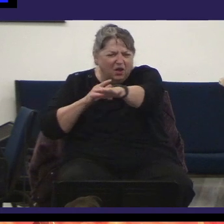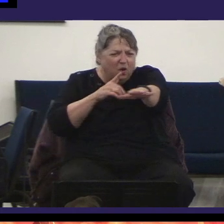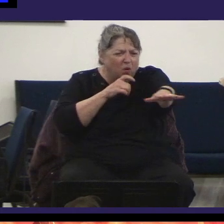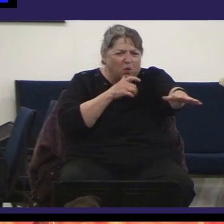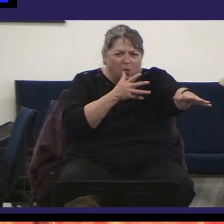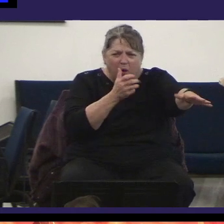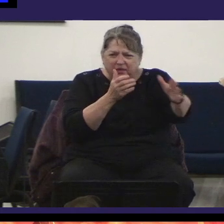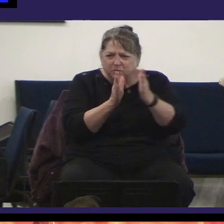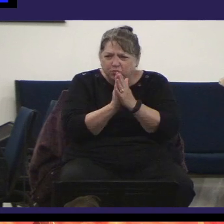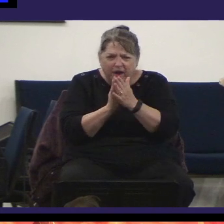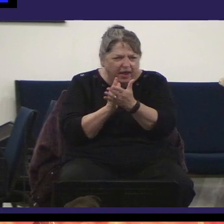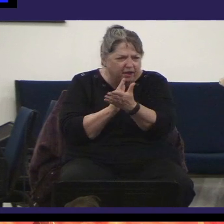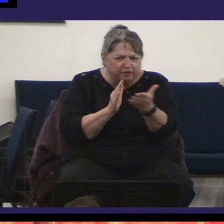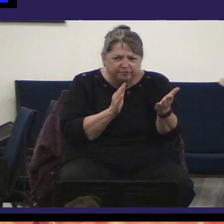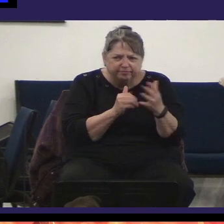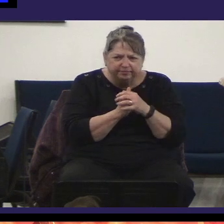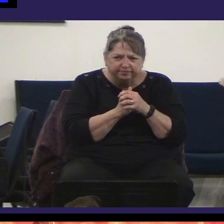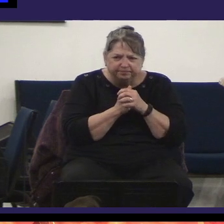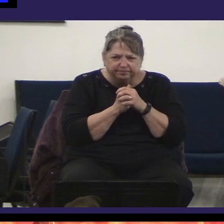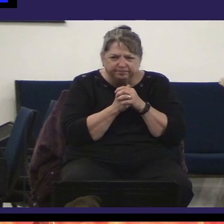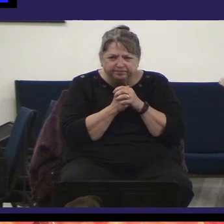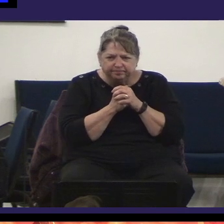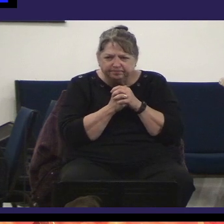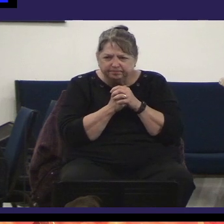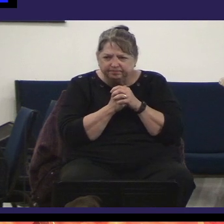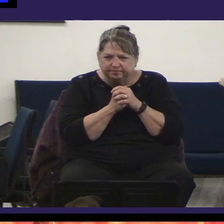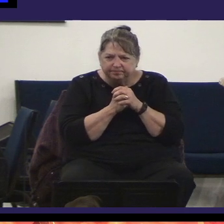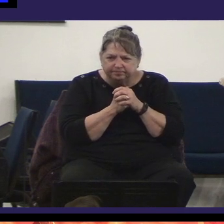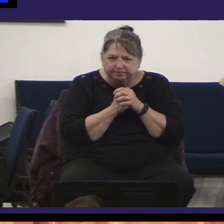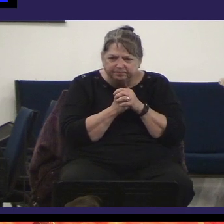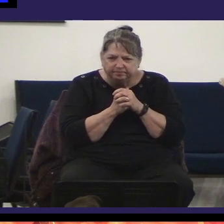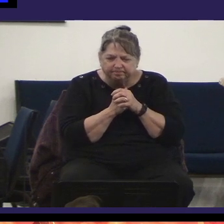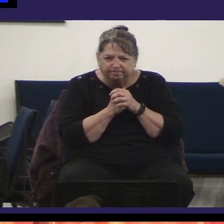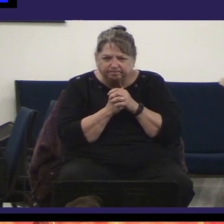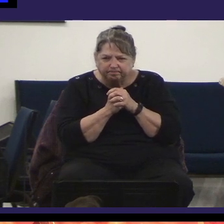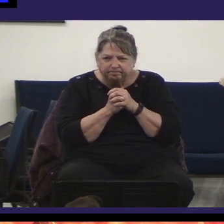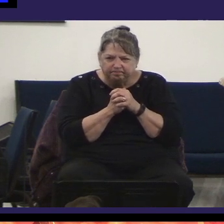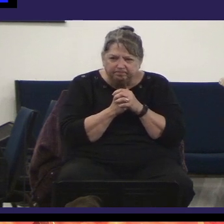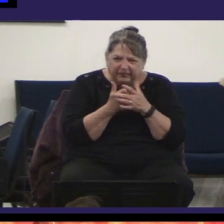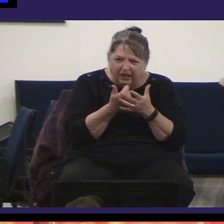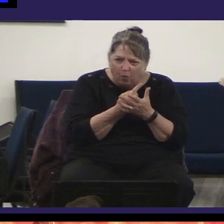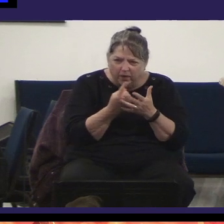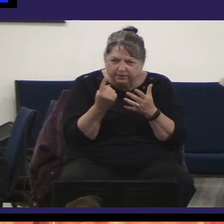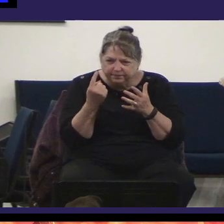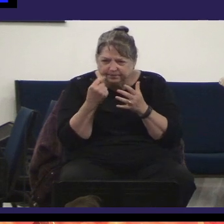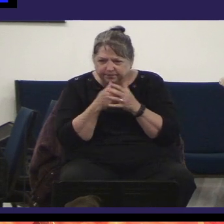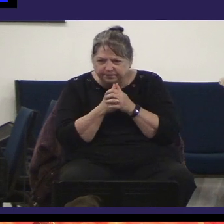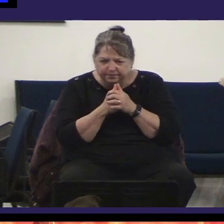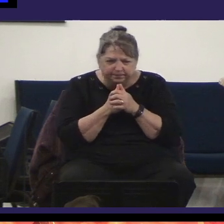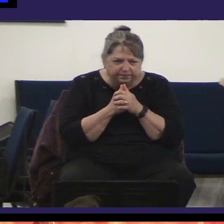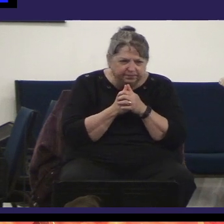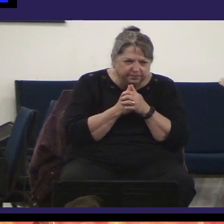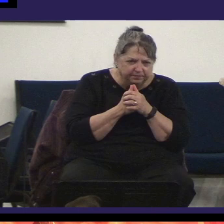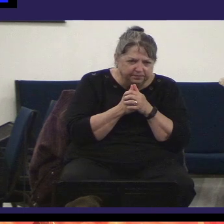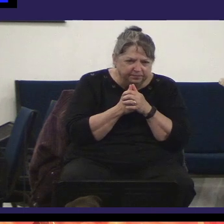for you. Anybody? Just raise your hand. Anybody? Anybody?